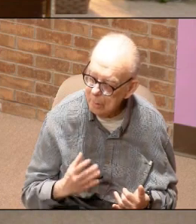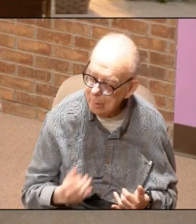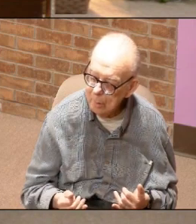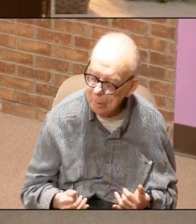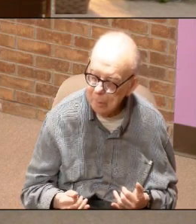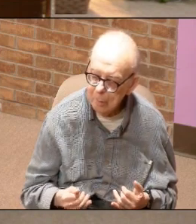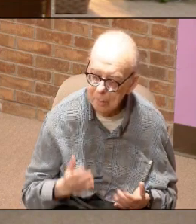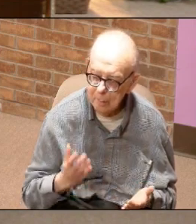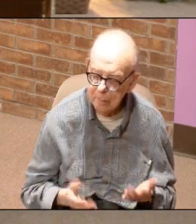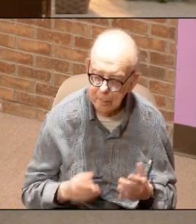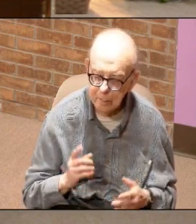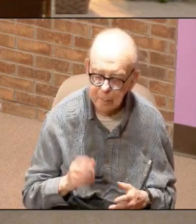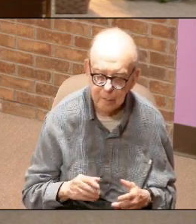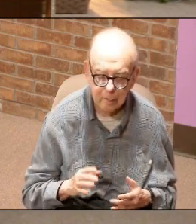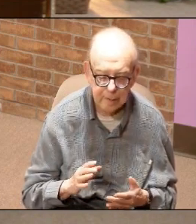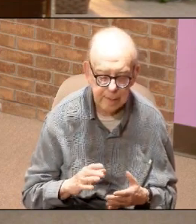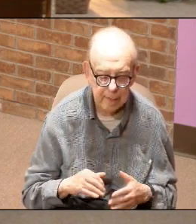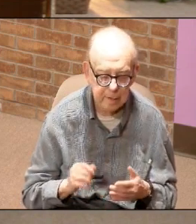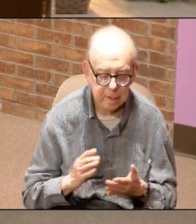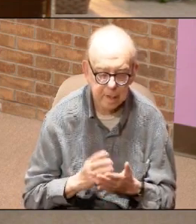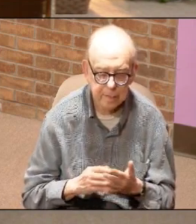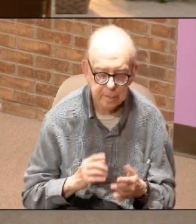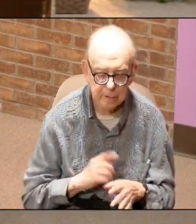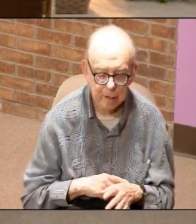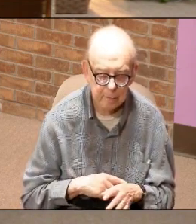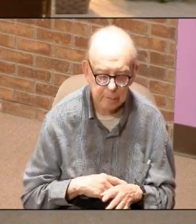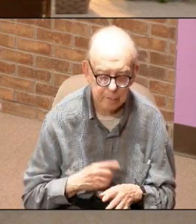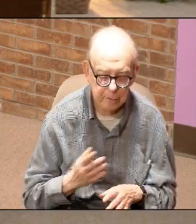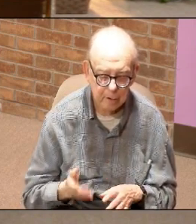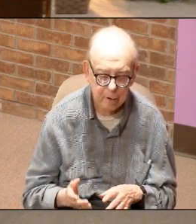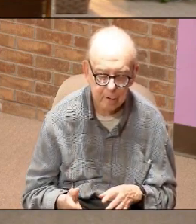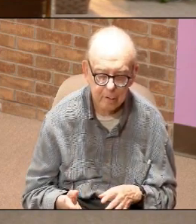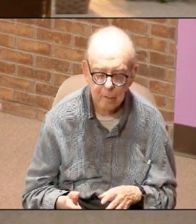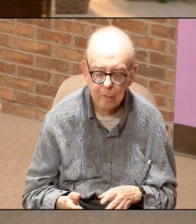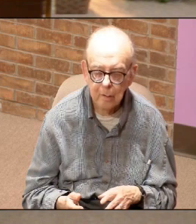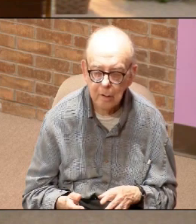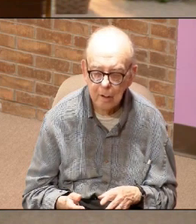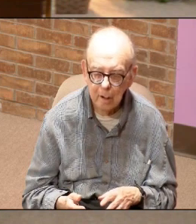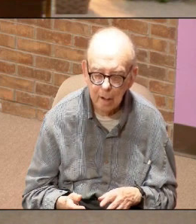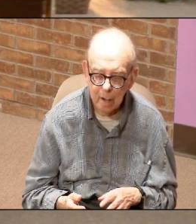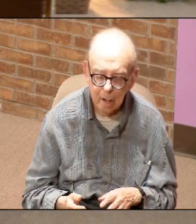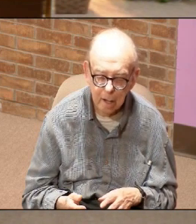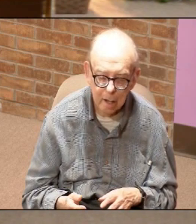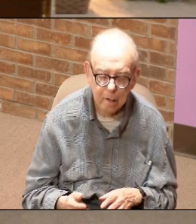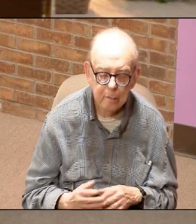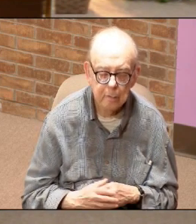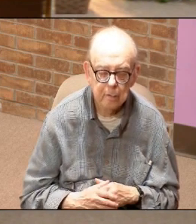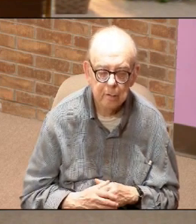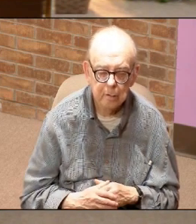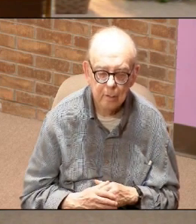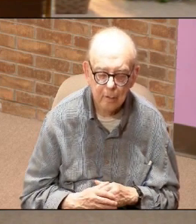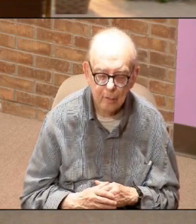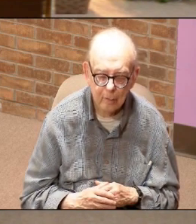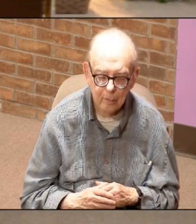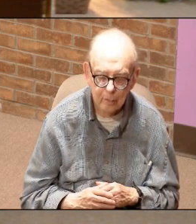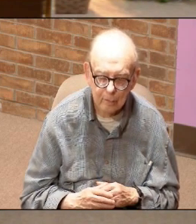Because maybe you just need to take some time right where you're at while she's playing